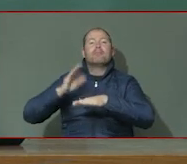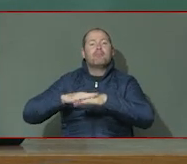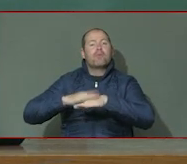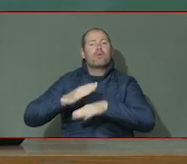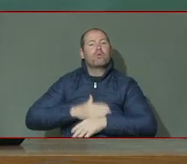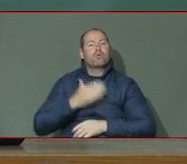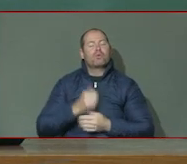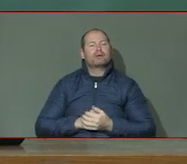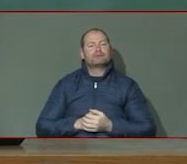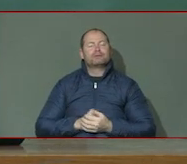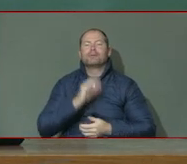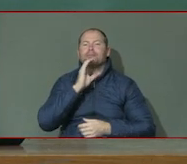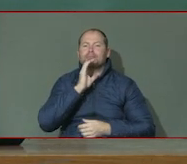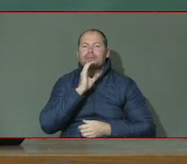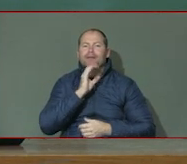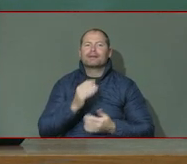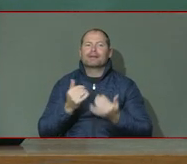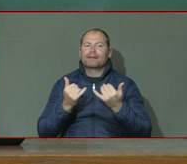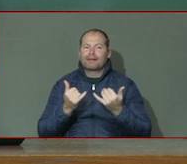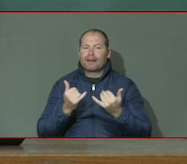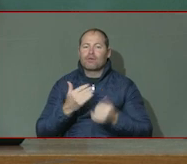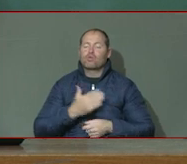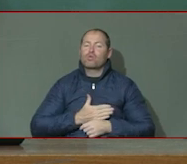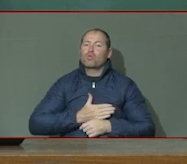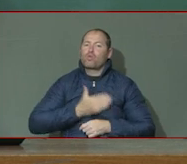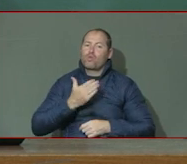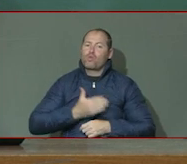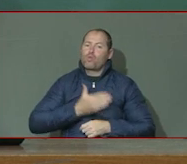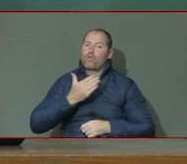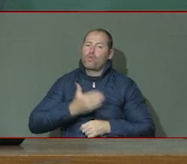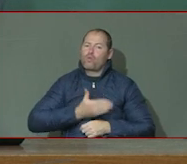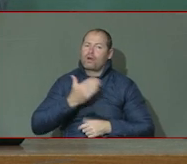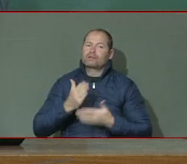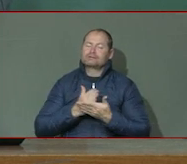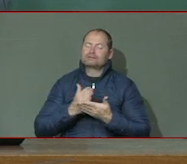a demand for the share. There is a demand for the share.